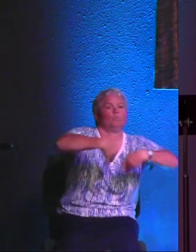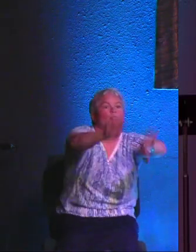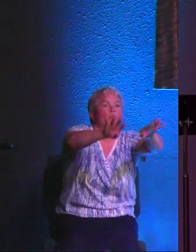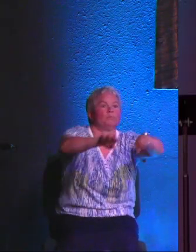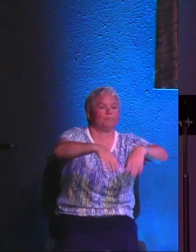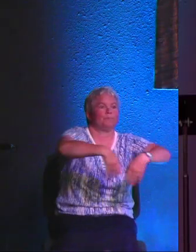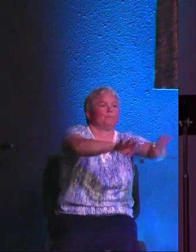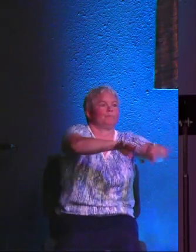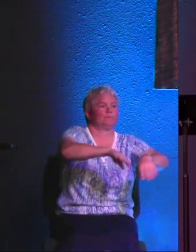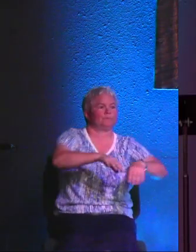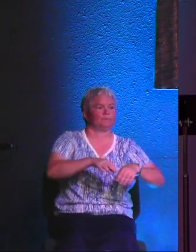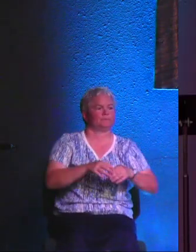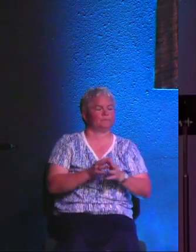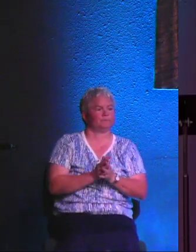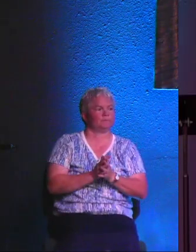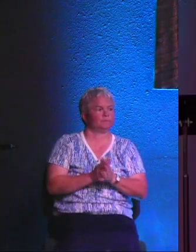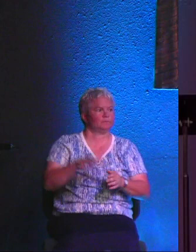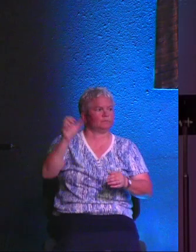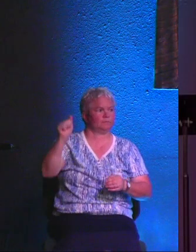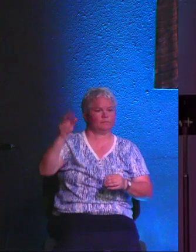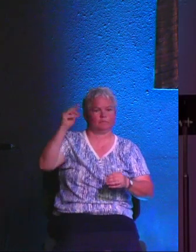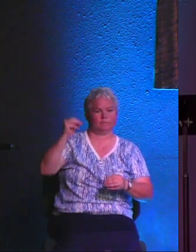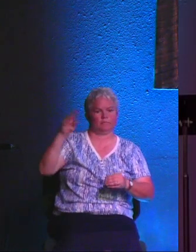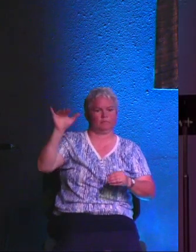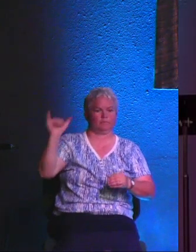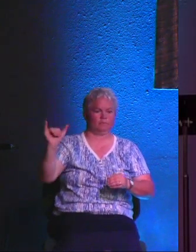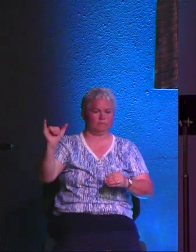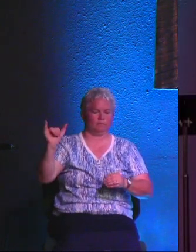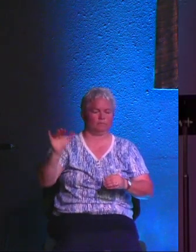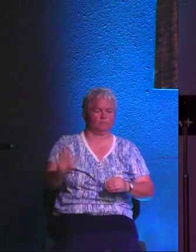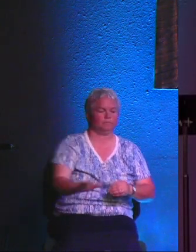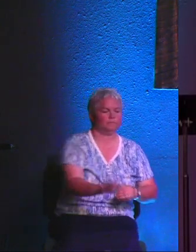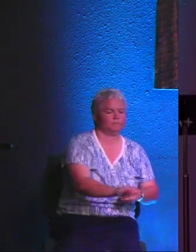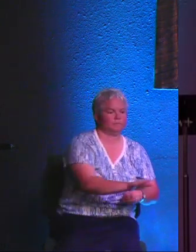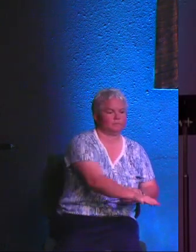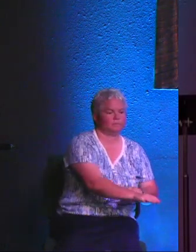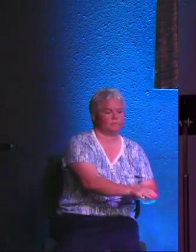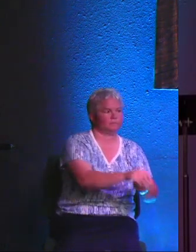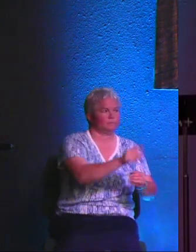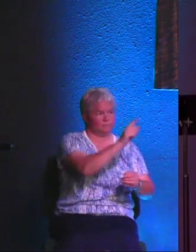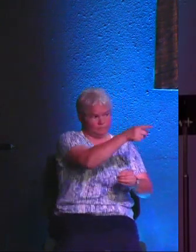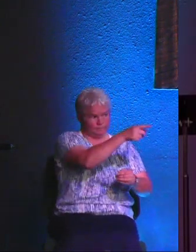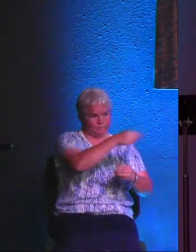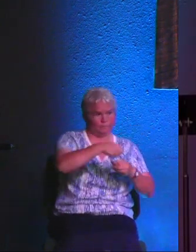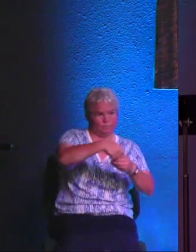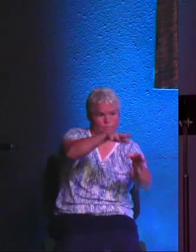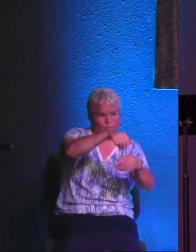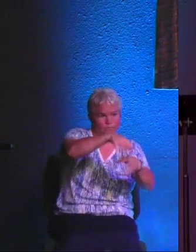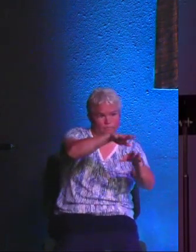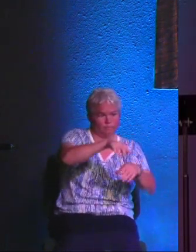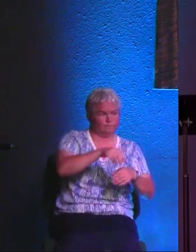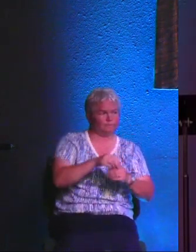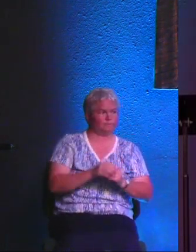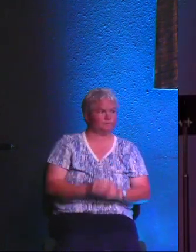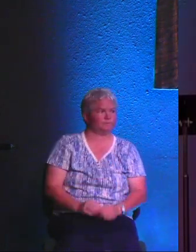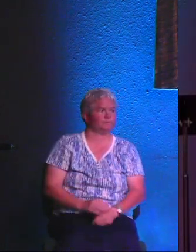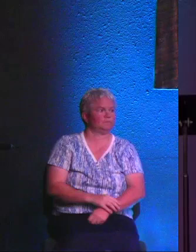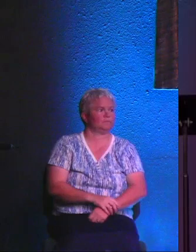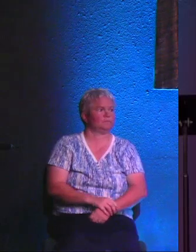now. Can I have that mic? Amy gets to take the kids today. No, it was on.